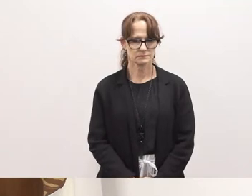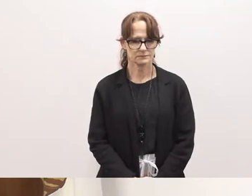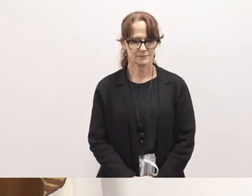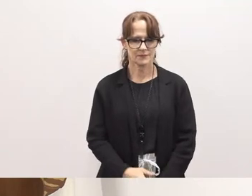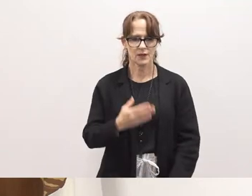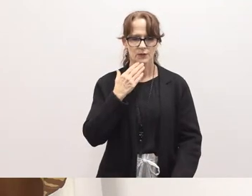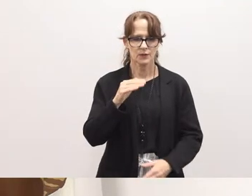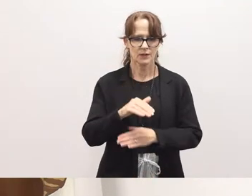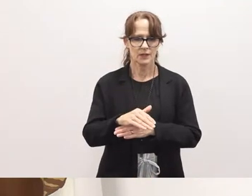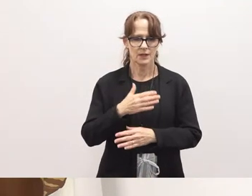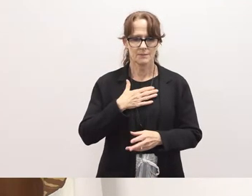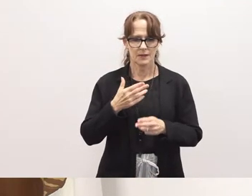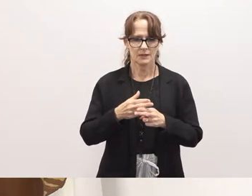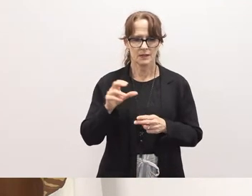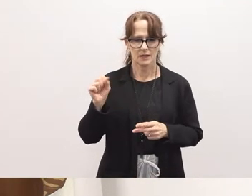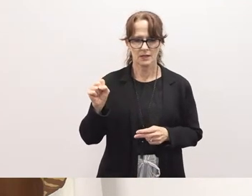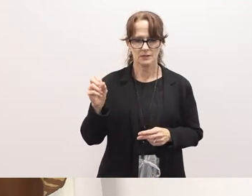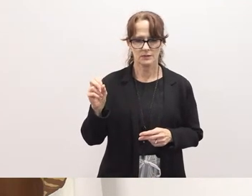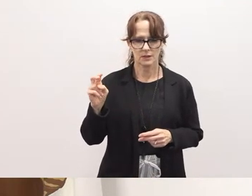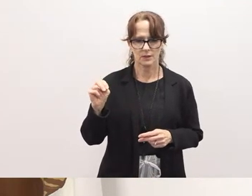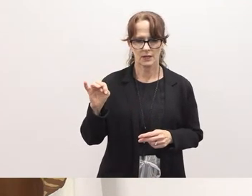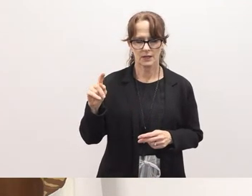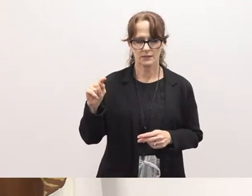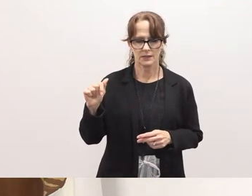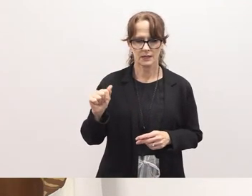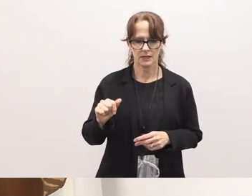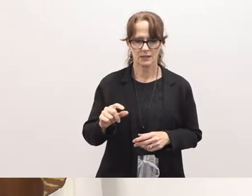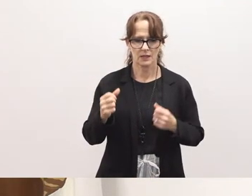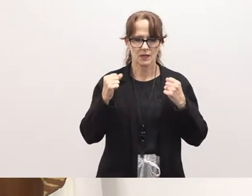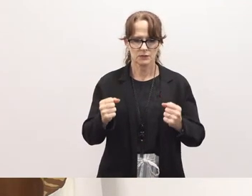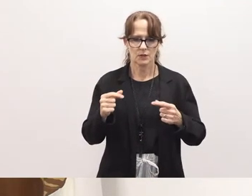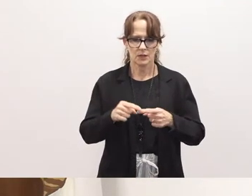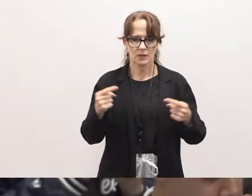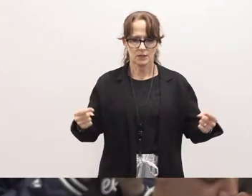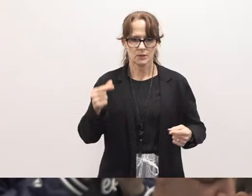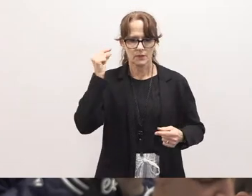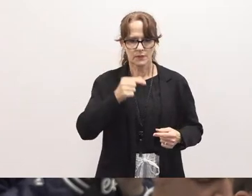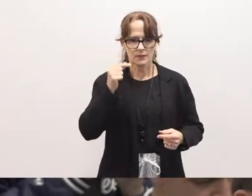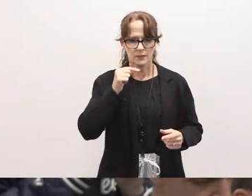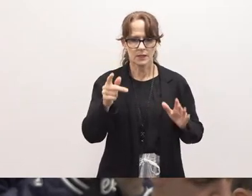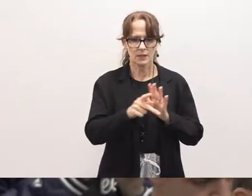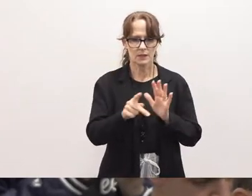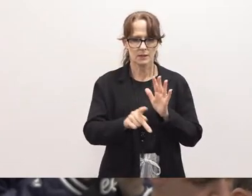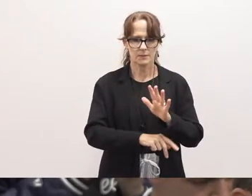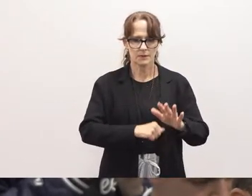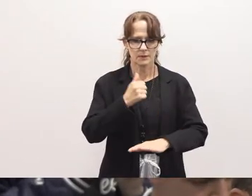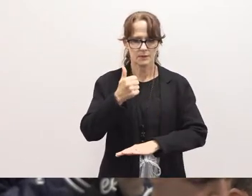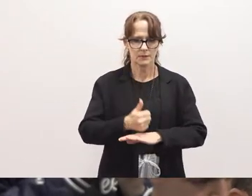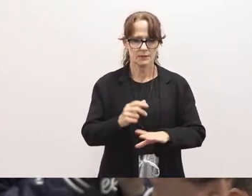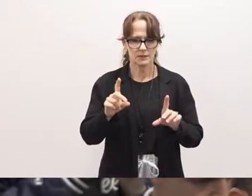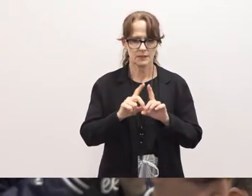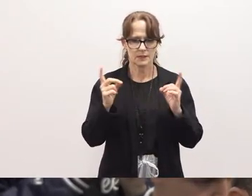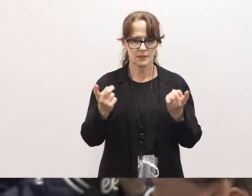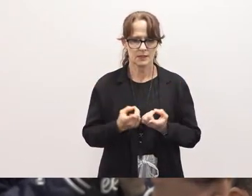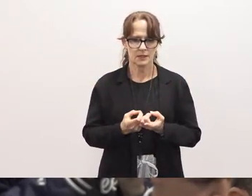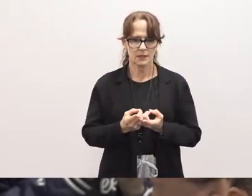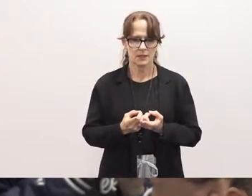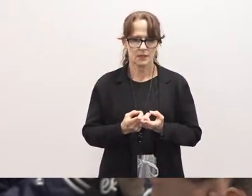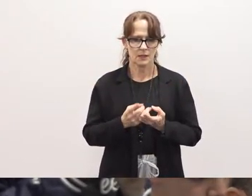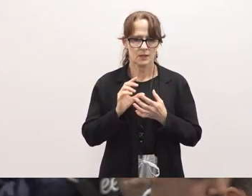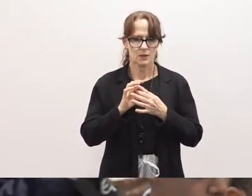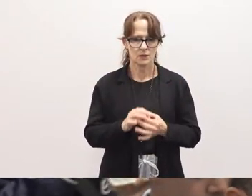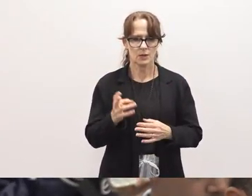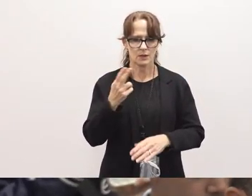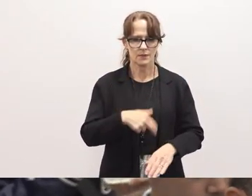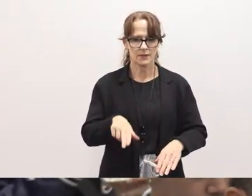Good evening. My name is Sunita. I strongly disagree with the gender policies being implemented in this district. According to